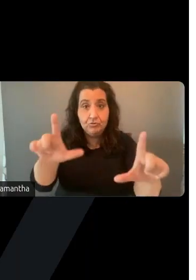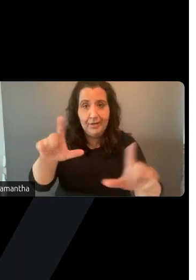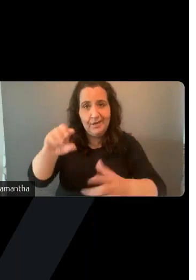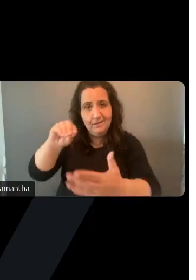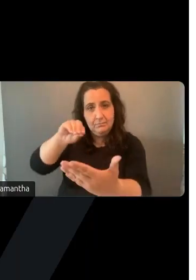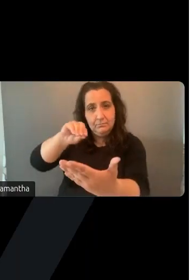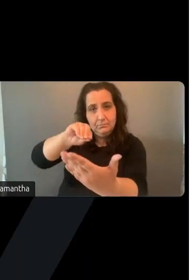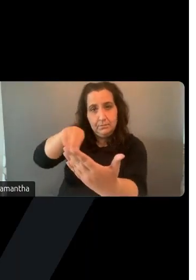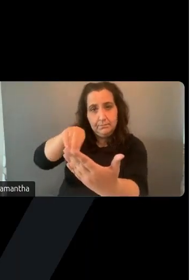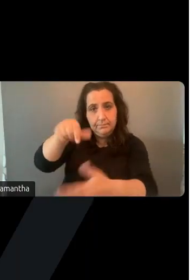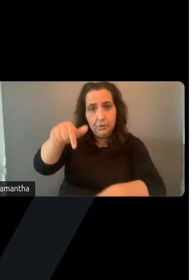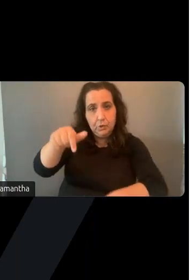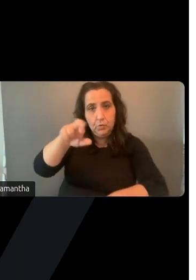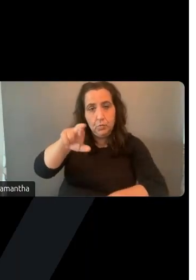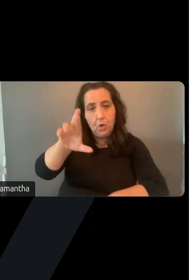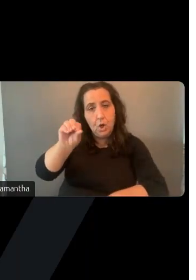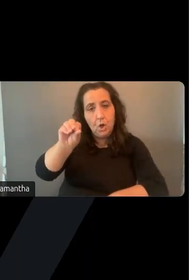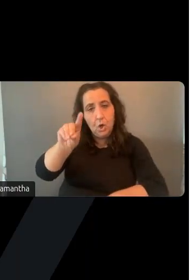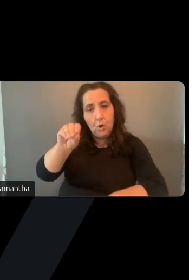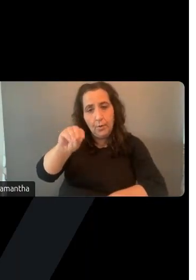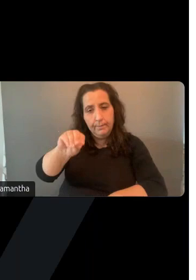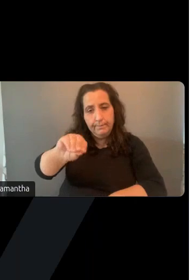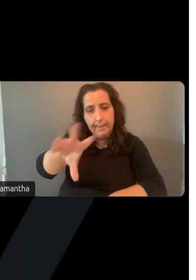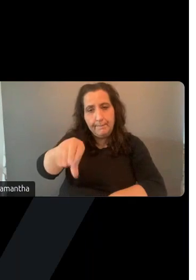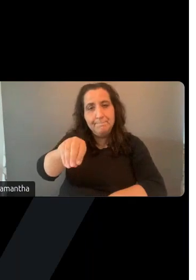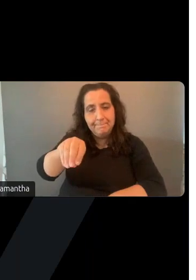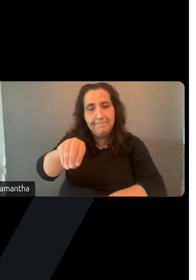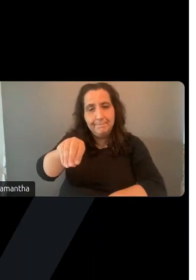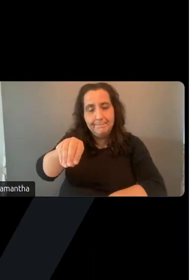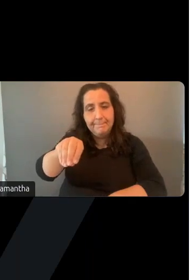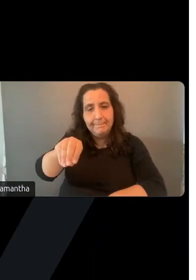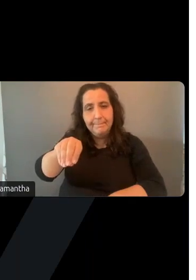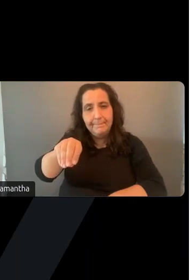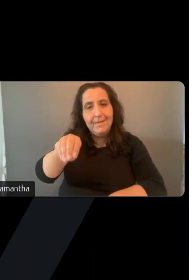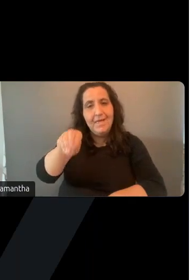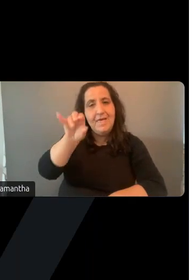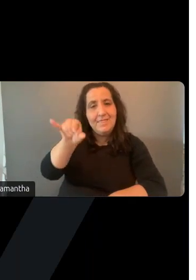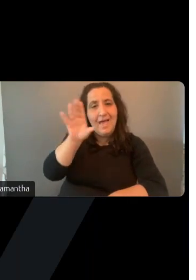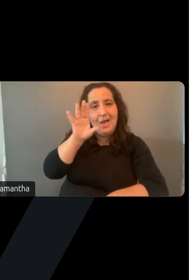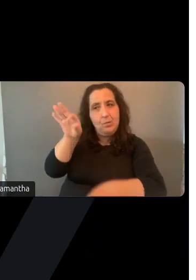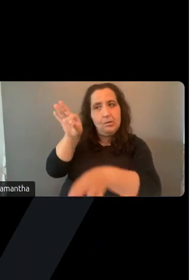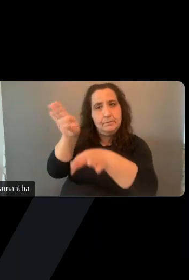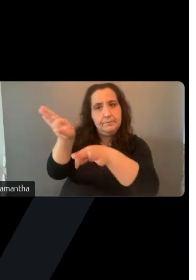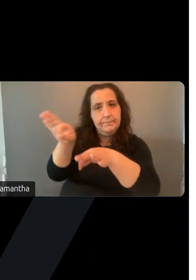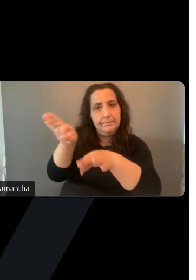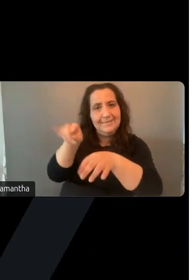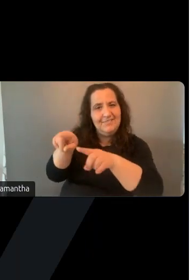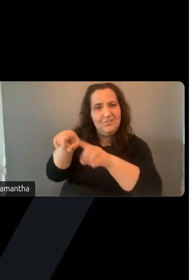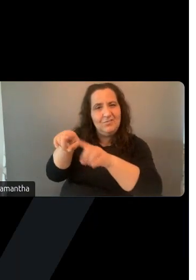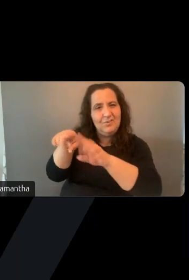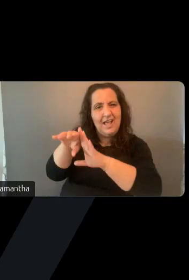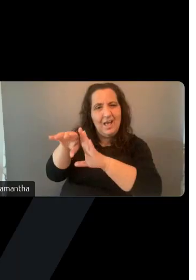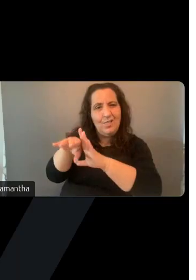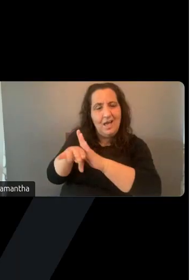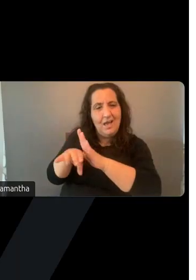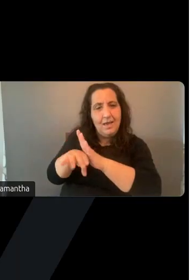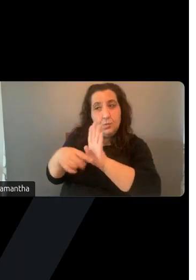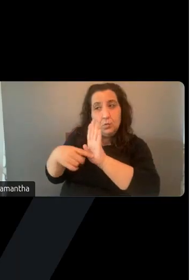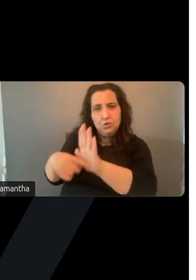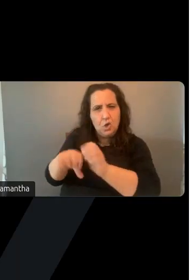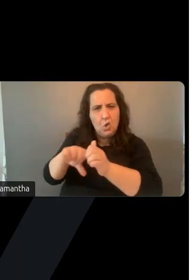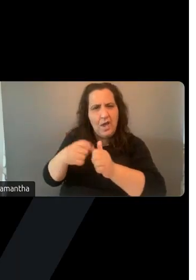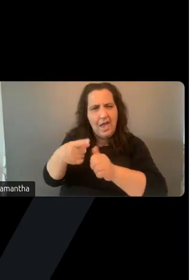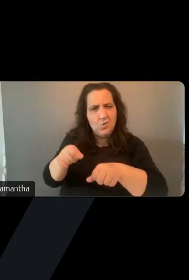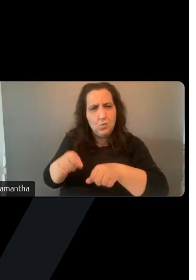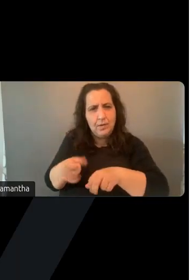that QR code. Essentially, what that does is it outlines opportunities for increases based